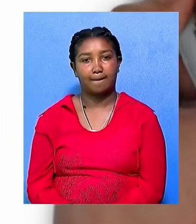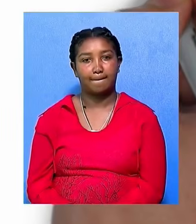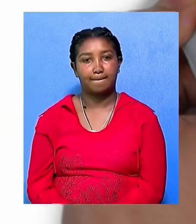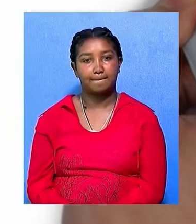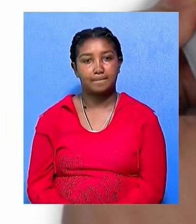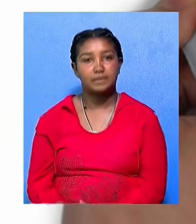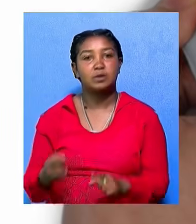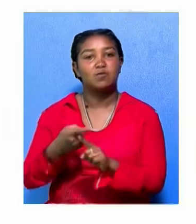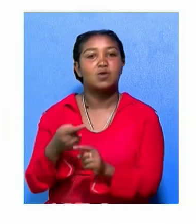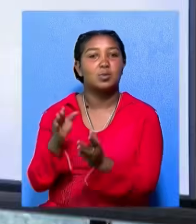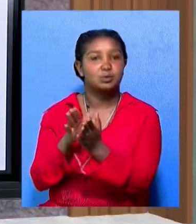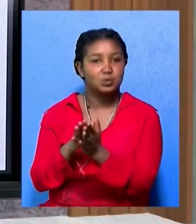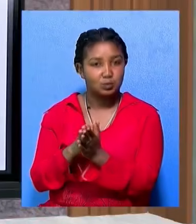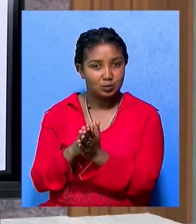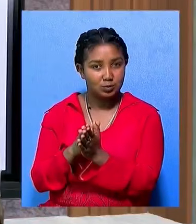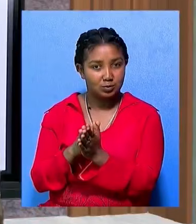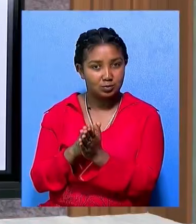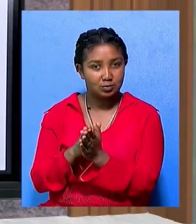From school.